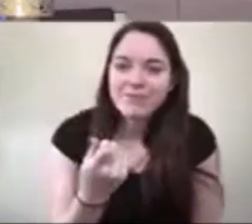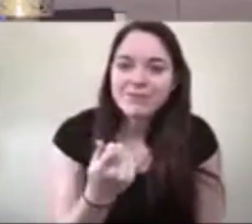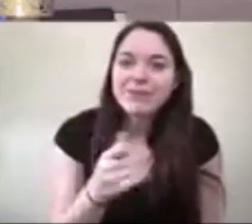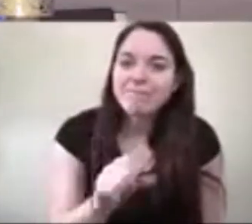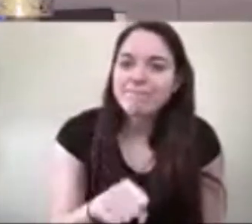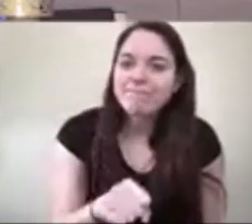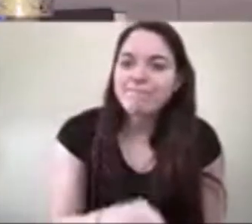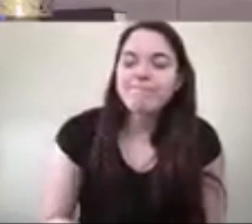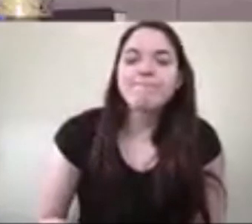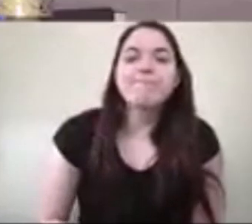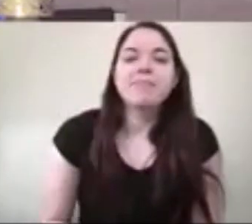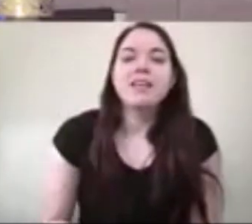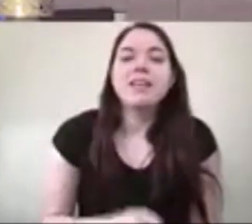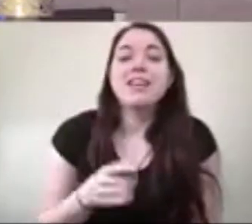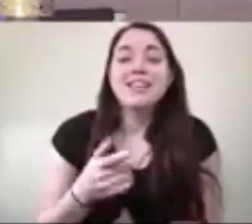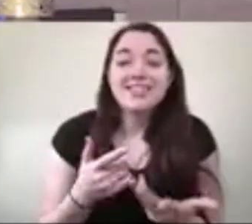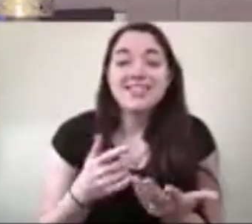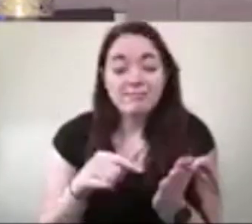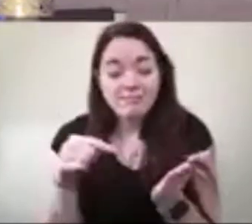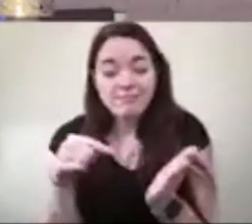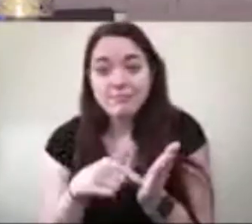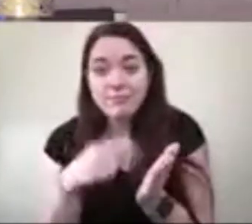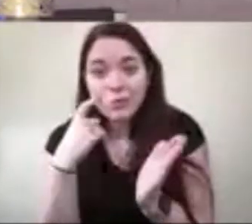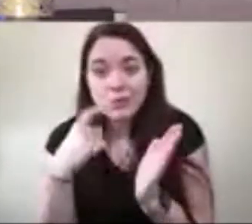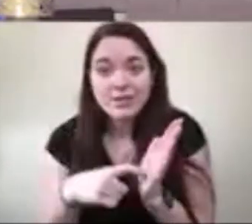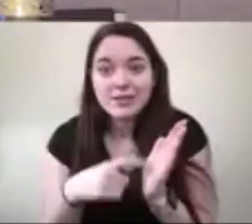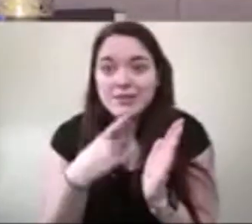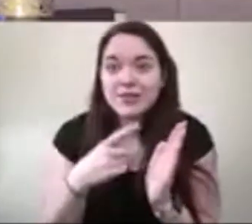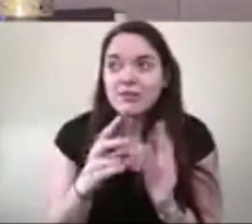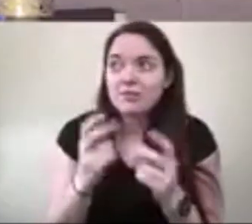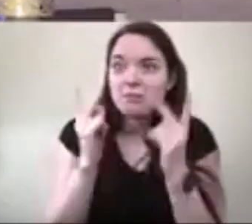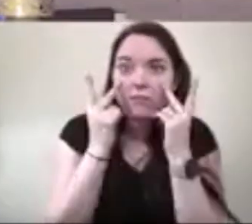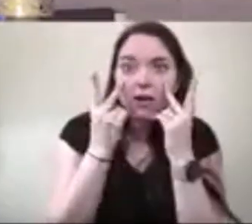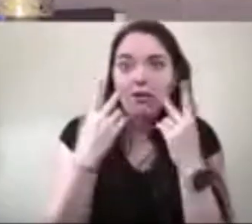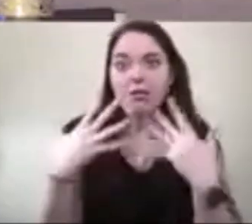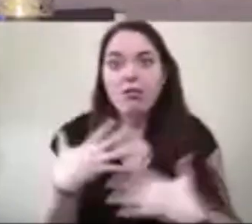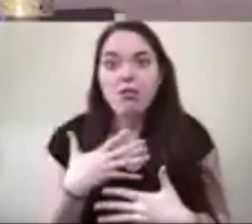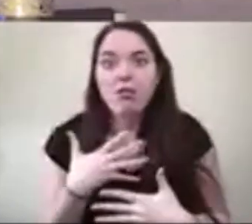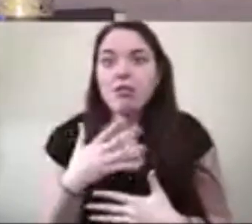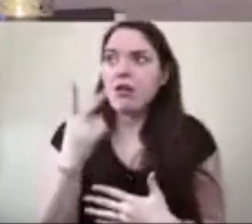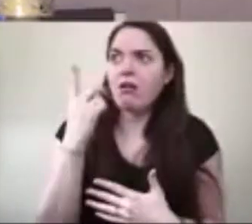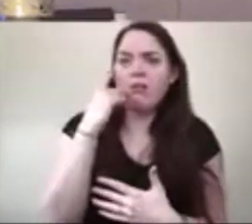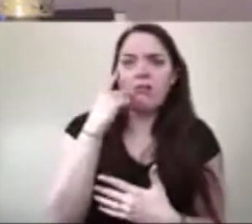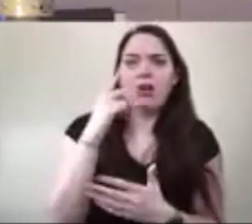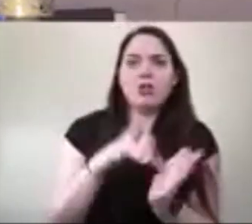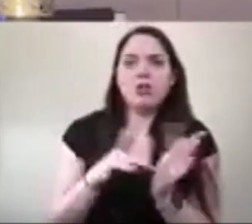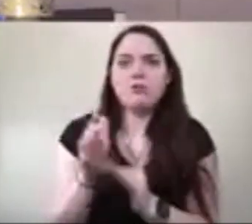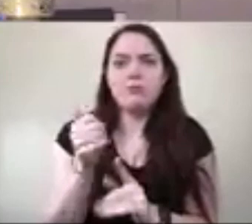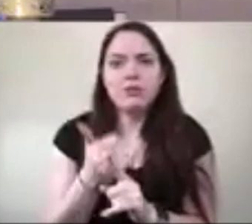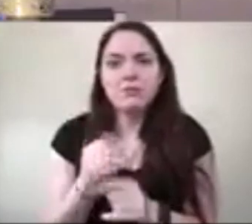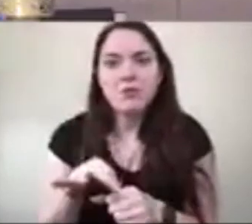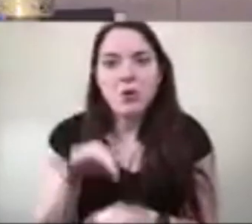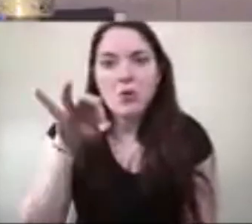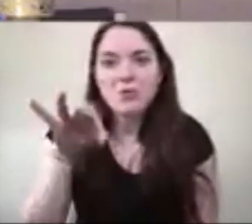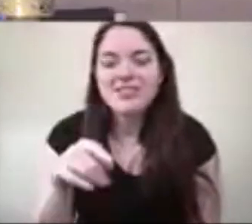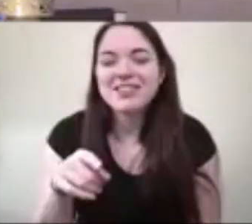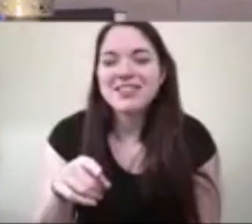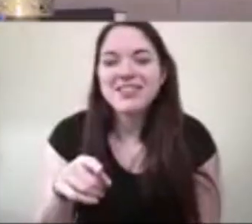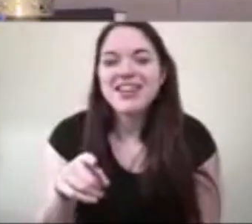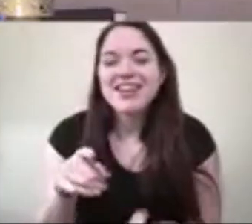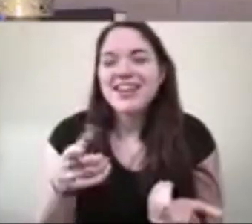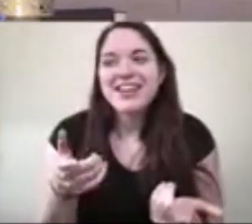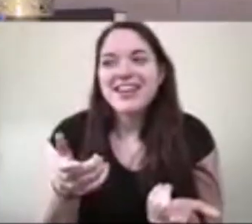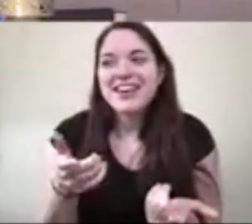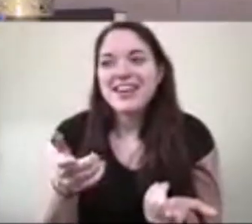fright, they thought they were seeing a ghost. Not only could they not hear what Jesus was saying, not only could they